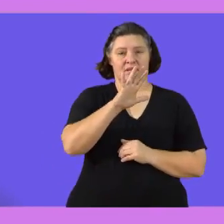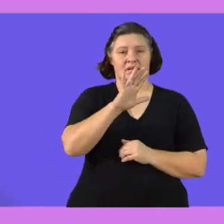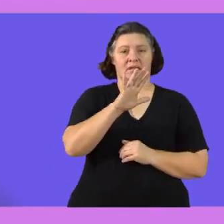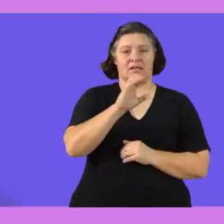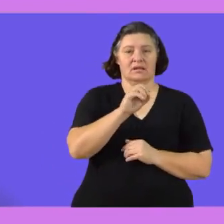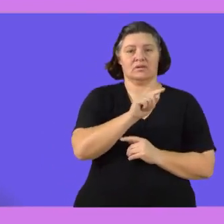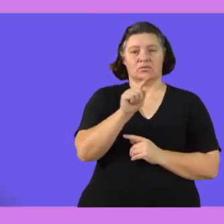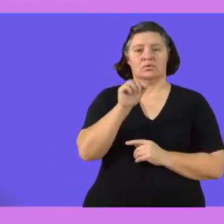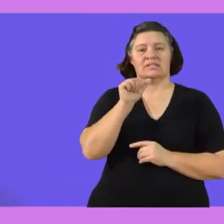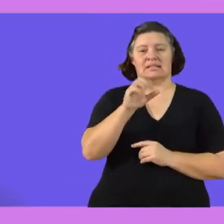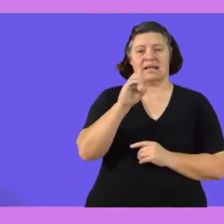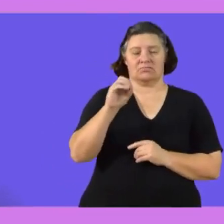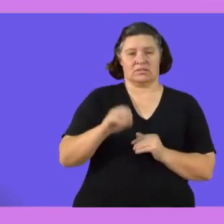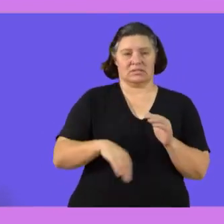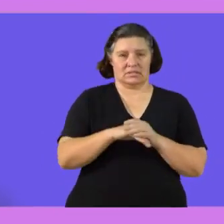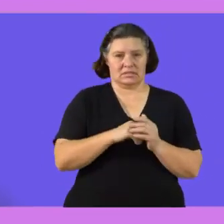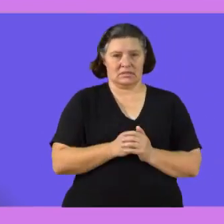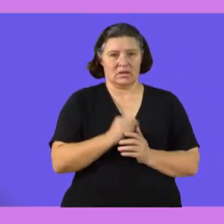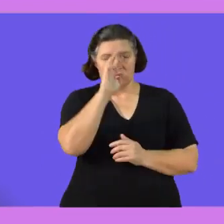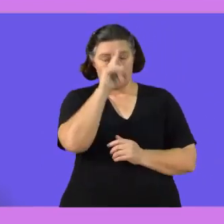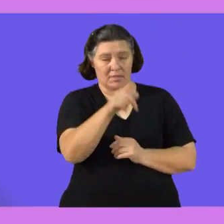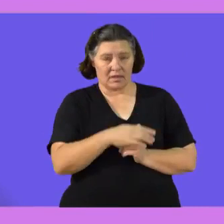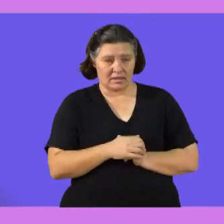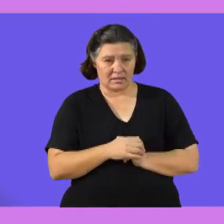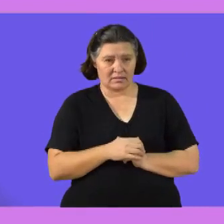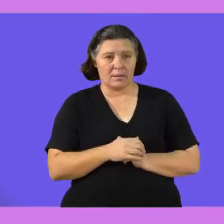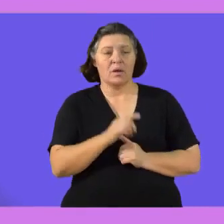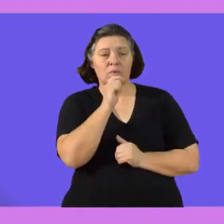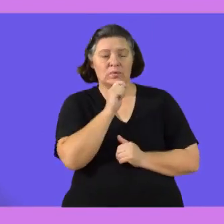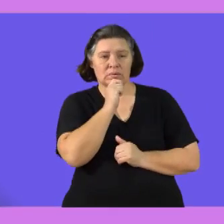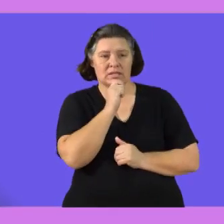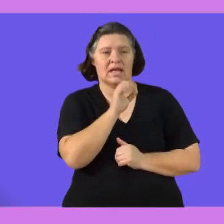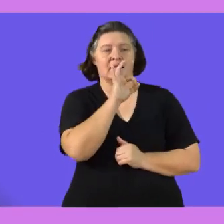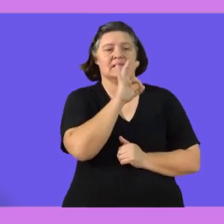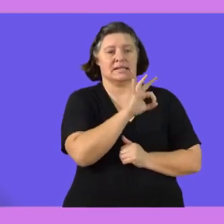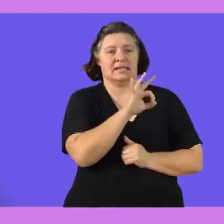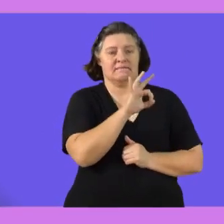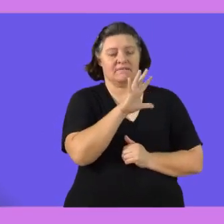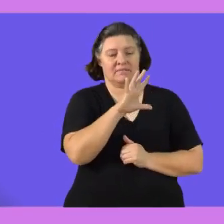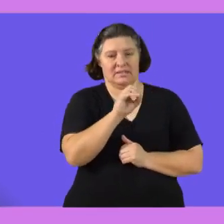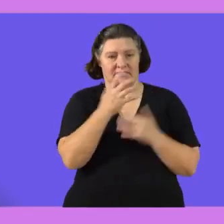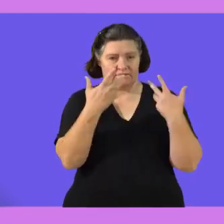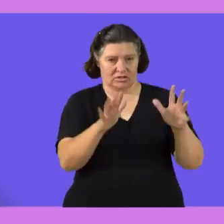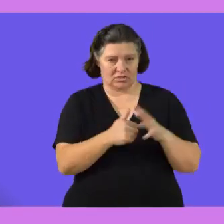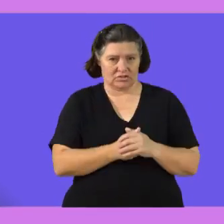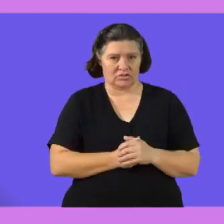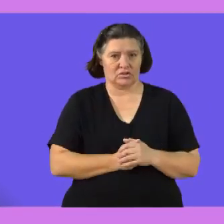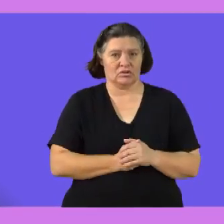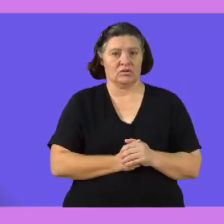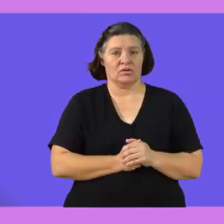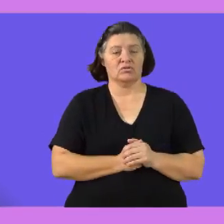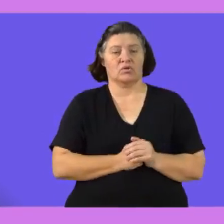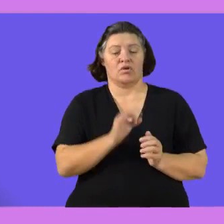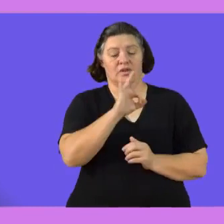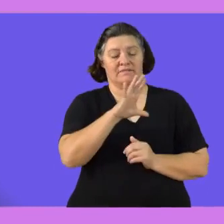600 kilowatt hours. But now remember, so far we've used 350. So now to get